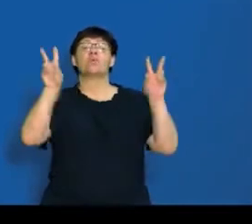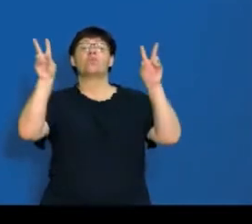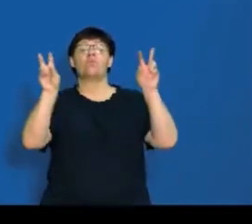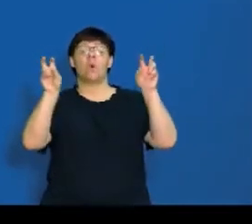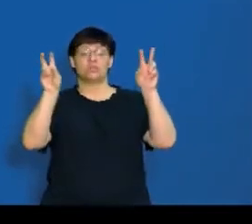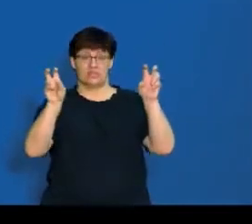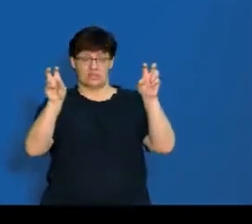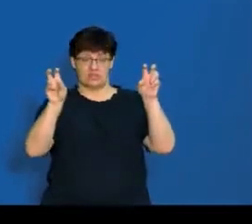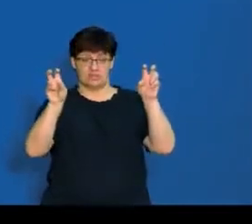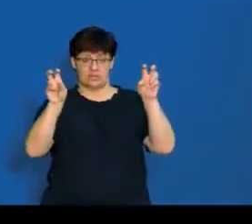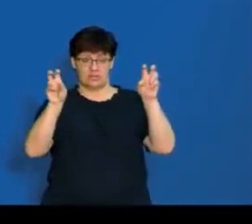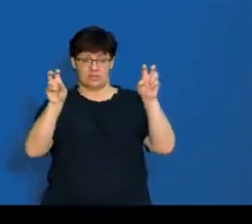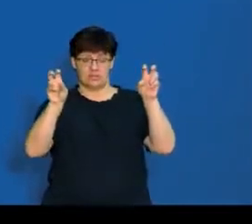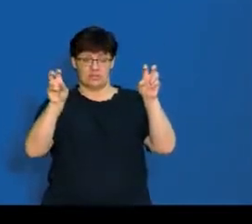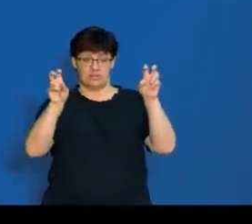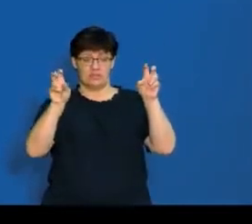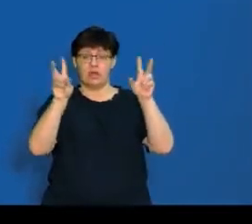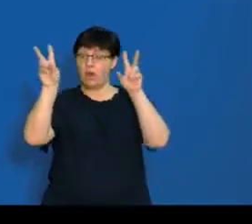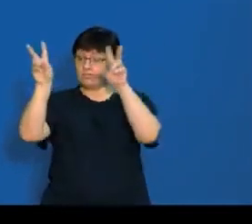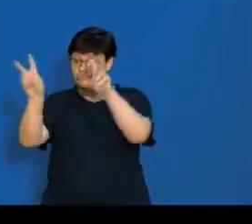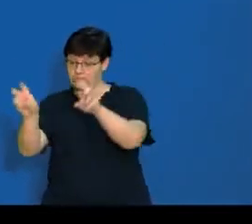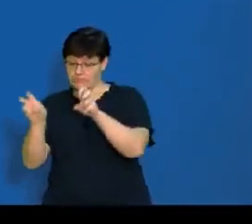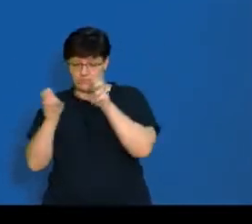and you're quoting 2